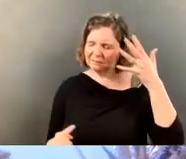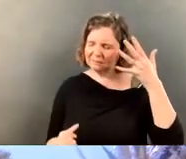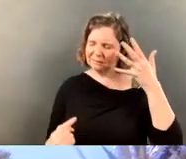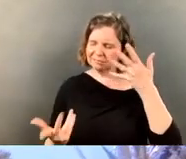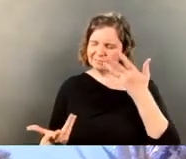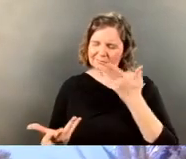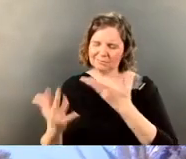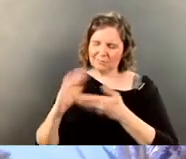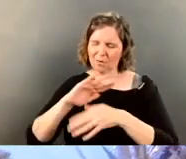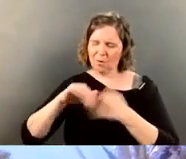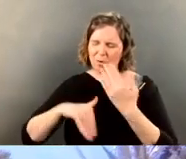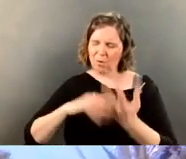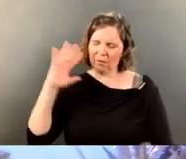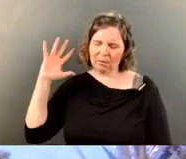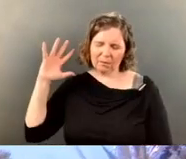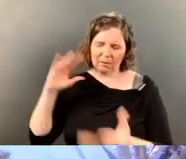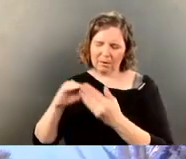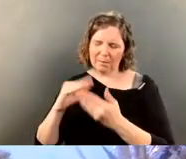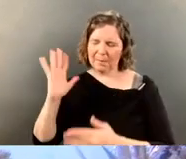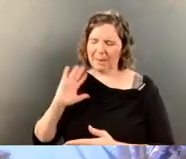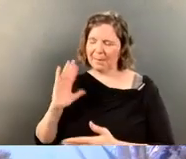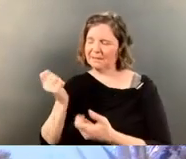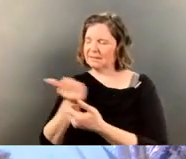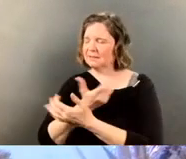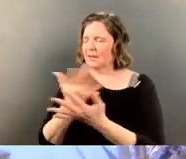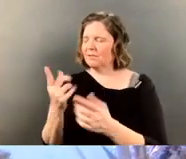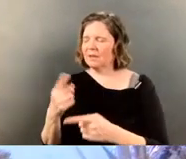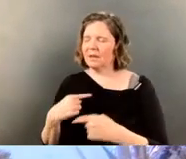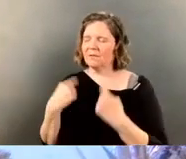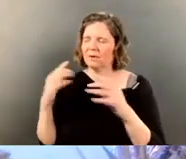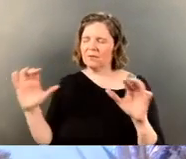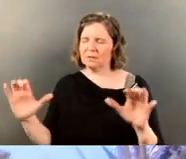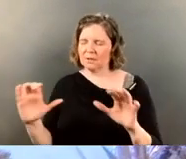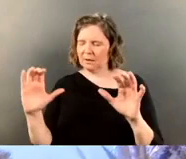All my past, everything I've ever done.